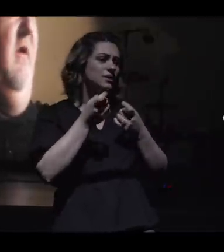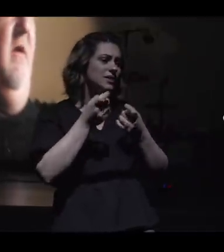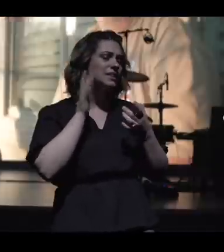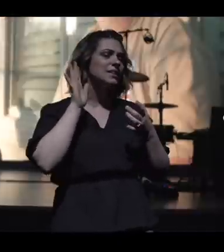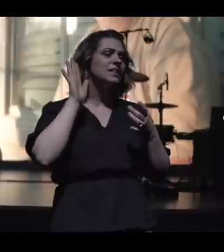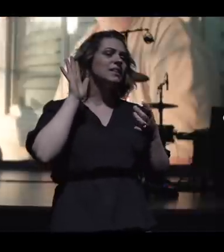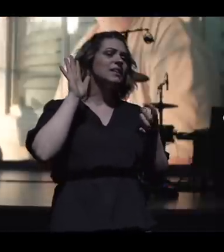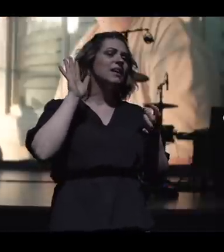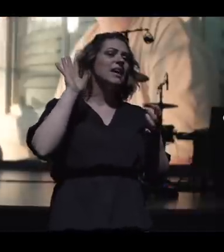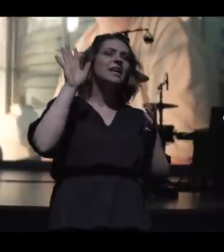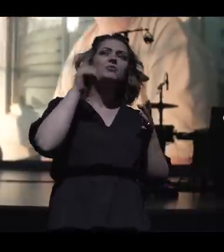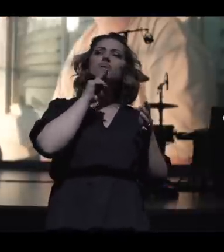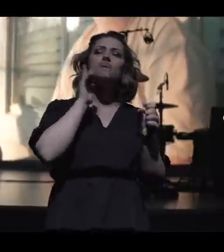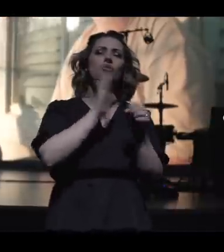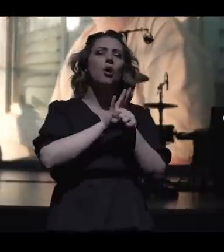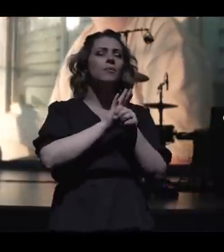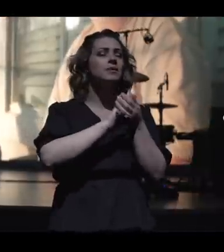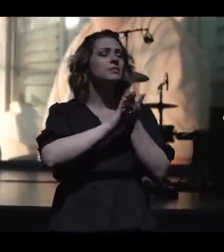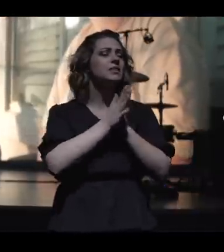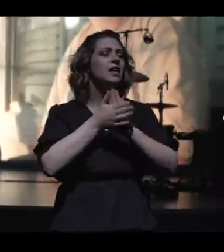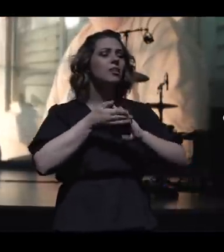real.